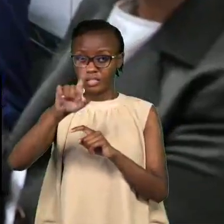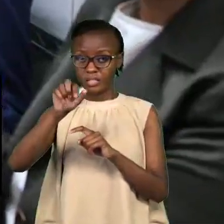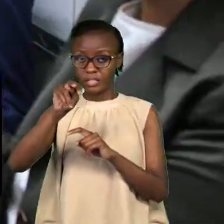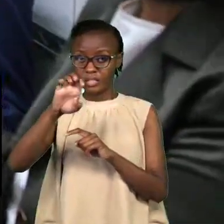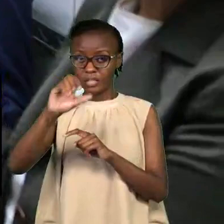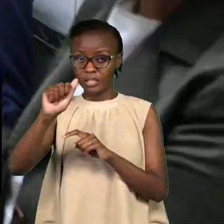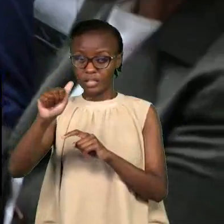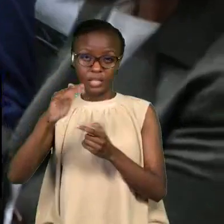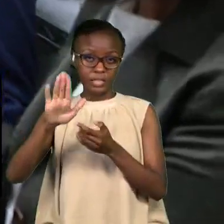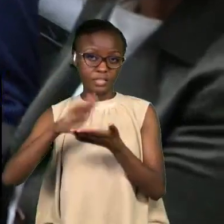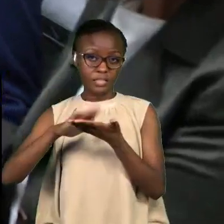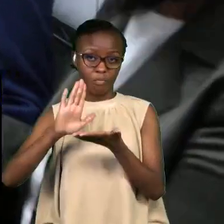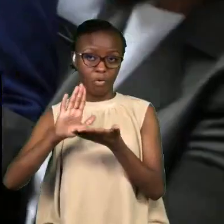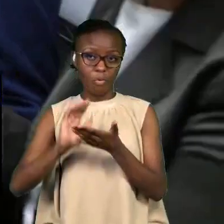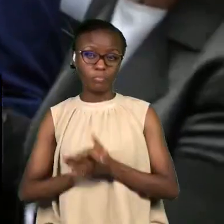received.